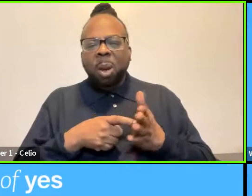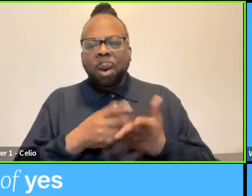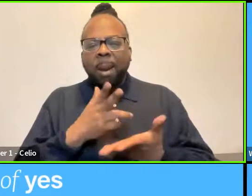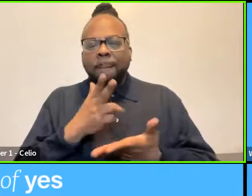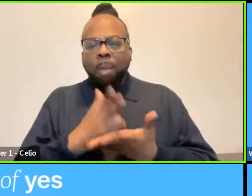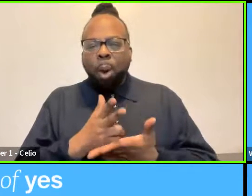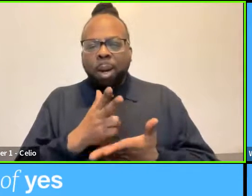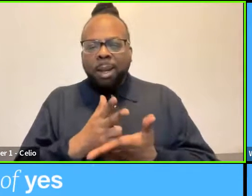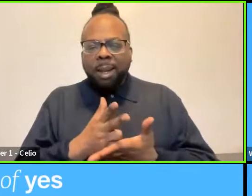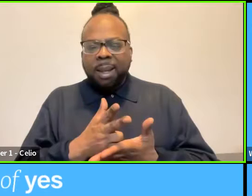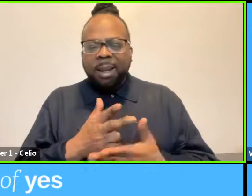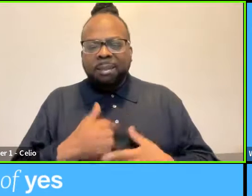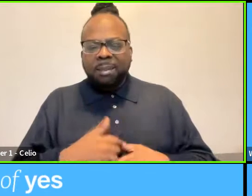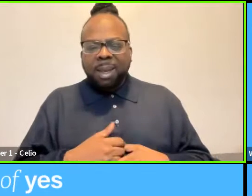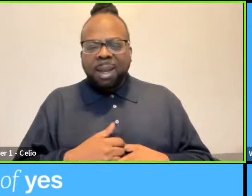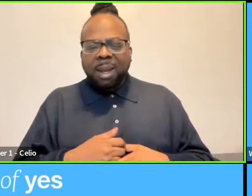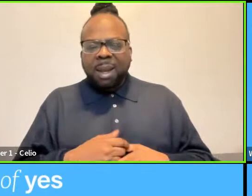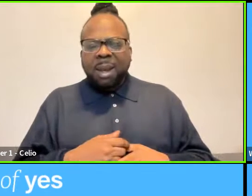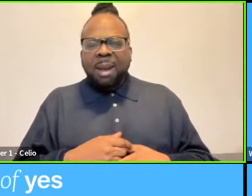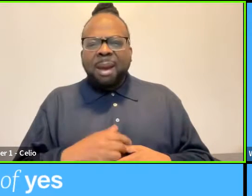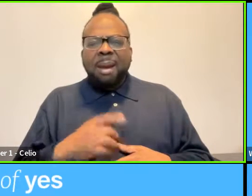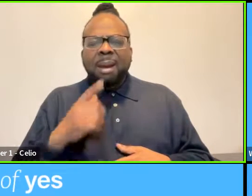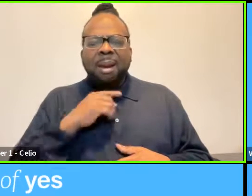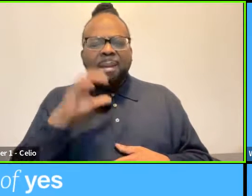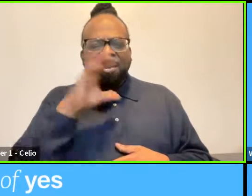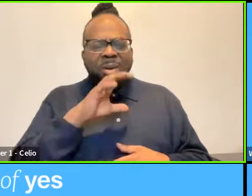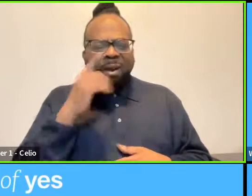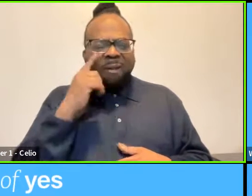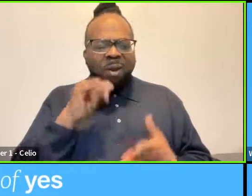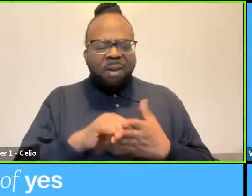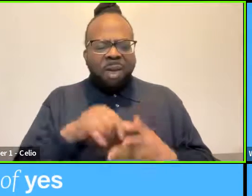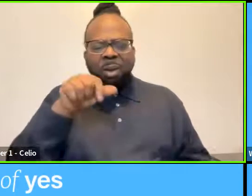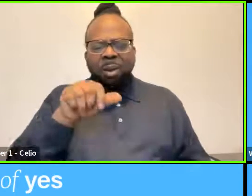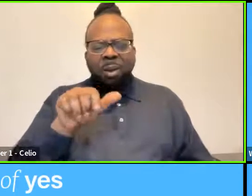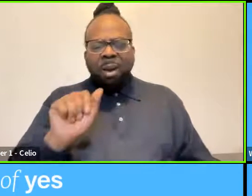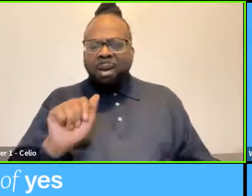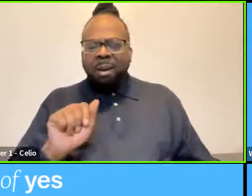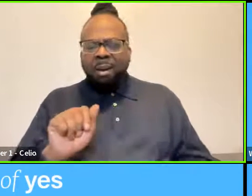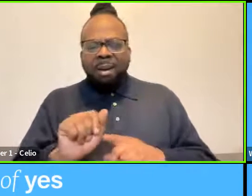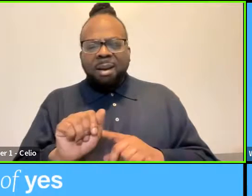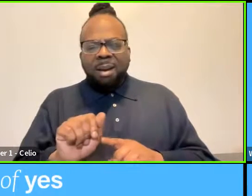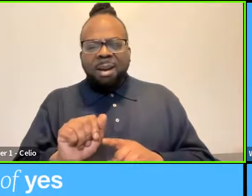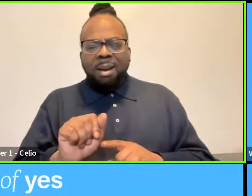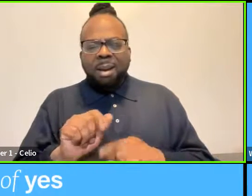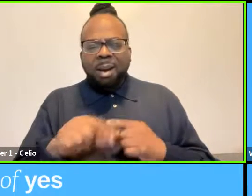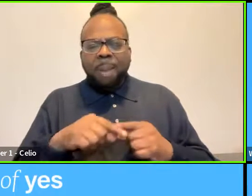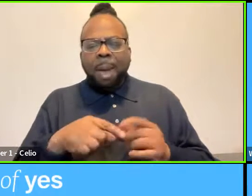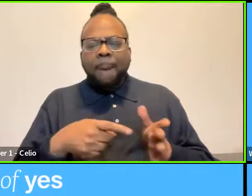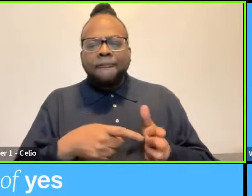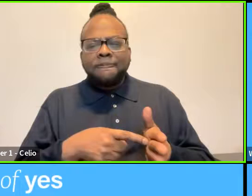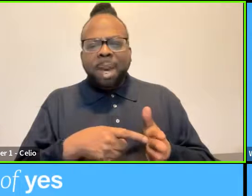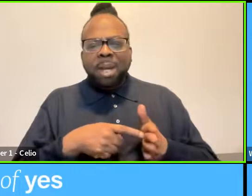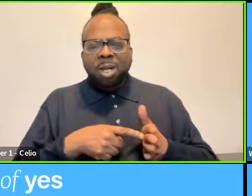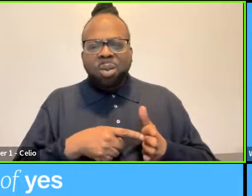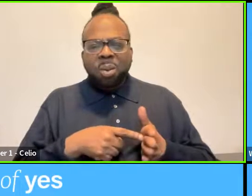that question? I'm looking for it right now. Q&A, there weren't that, I put a number of things in the